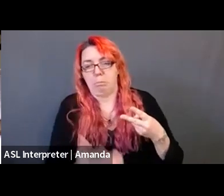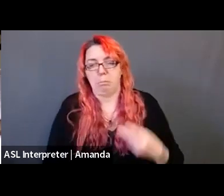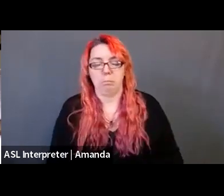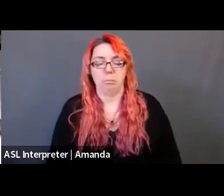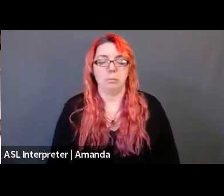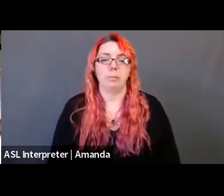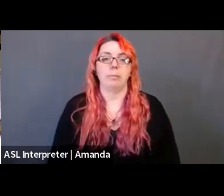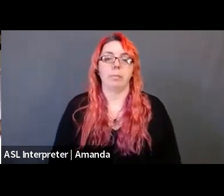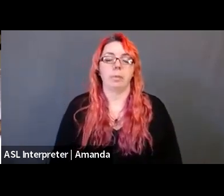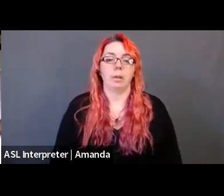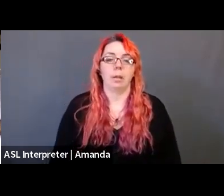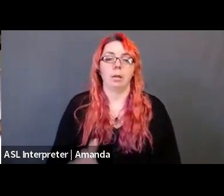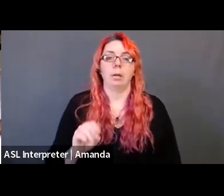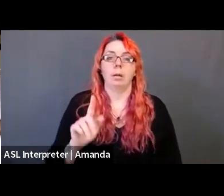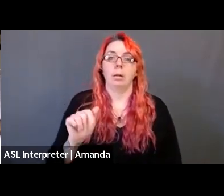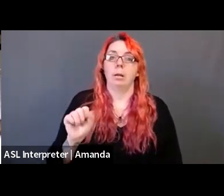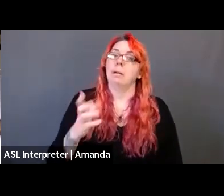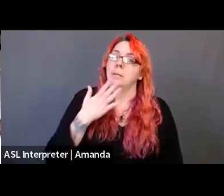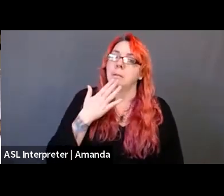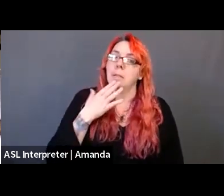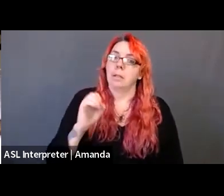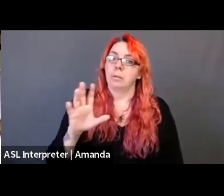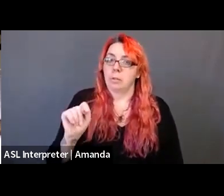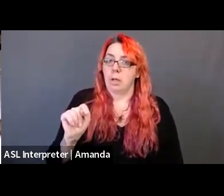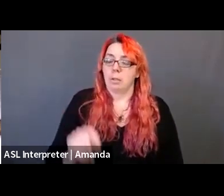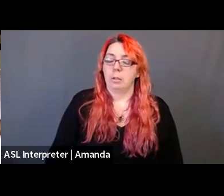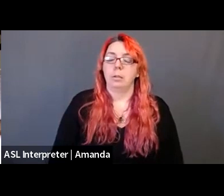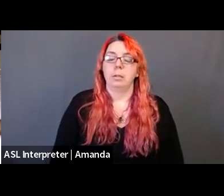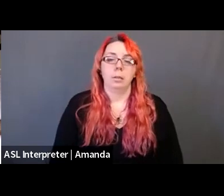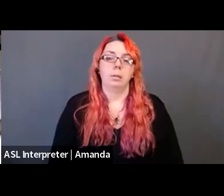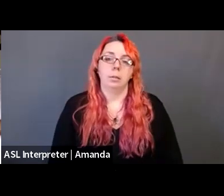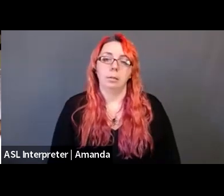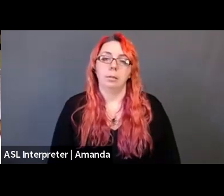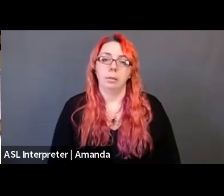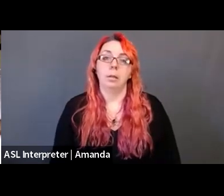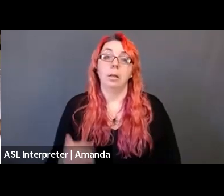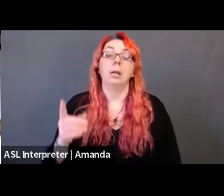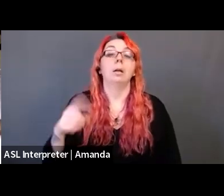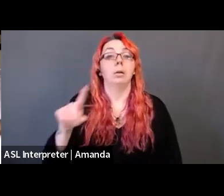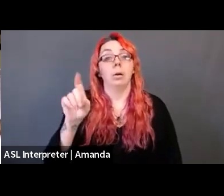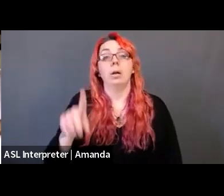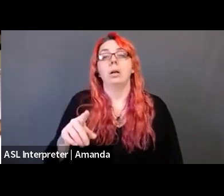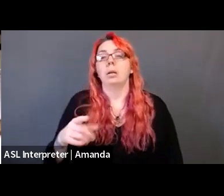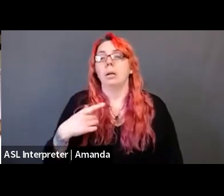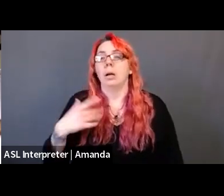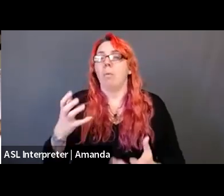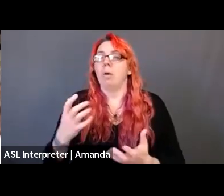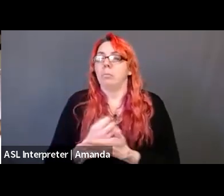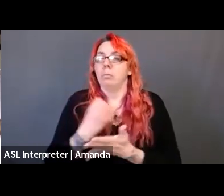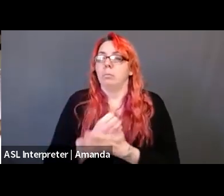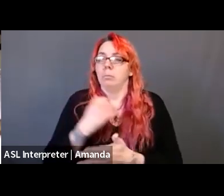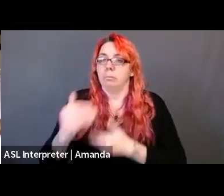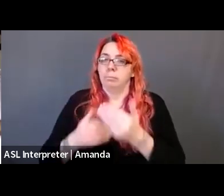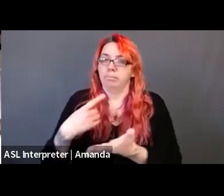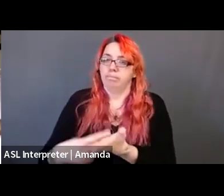Thank you, Scott. Absolutely. And I think, hopefully as we move through what Scott, I would like to do is to leave some time at the end to revisit those to see if there's any areas left